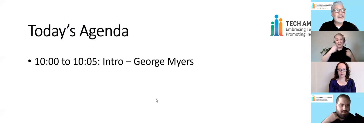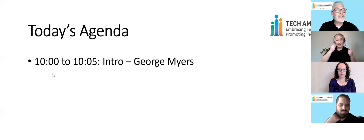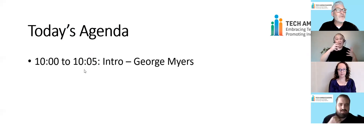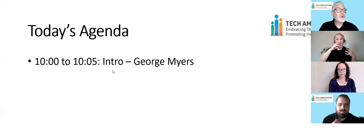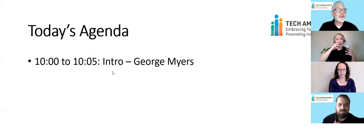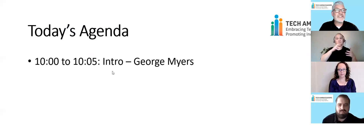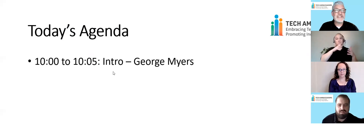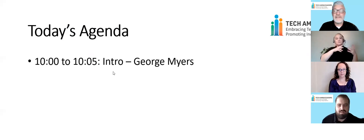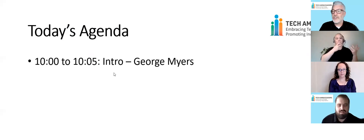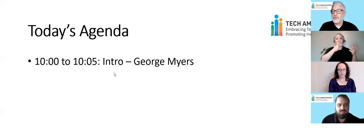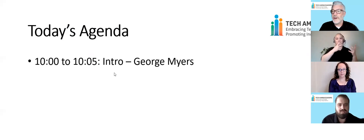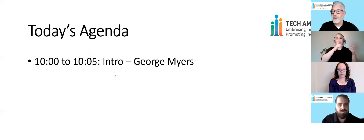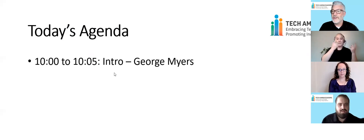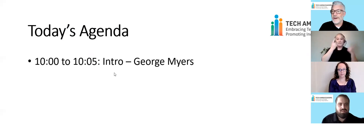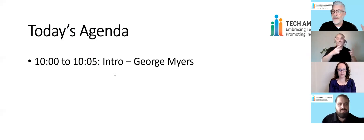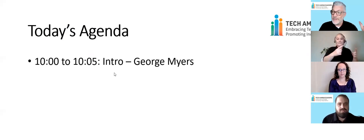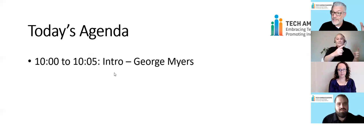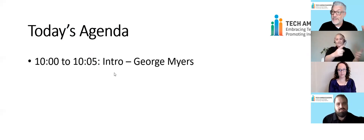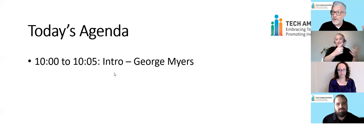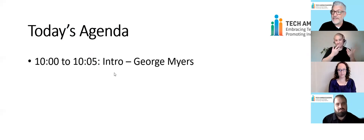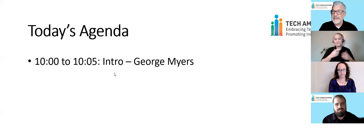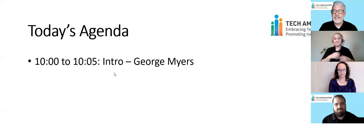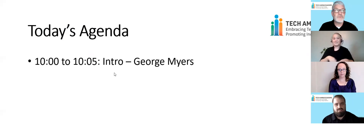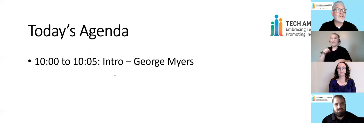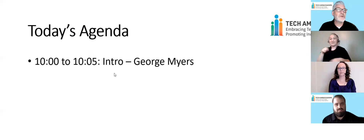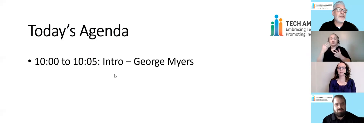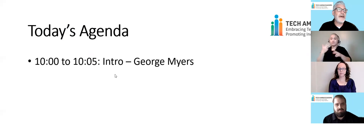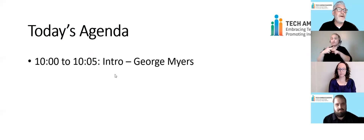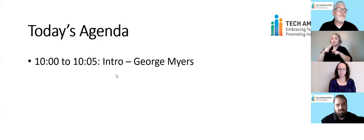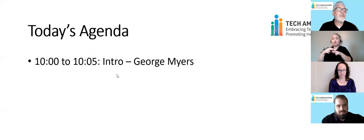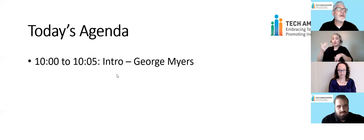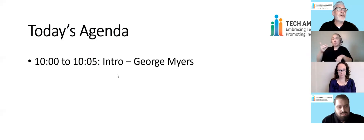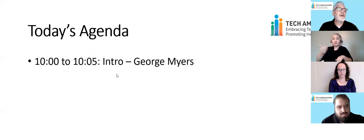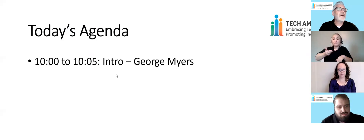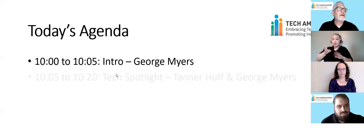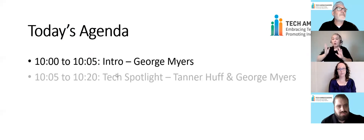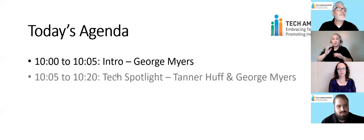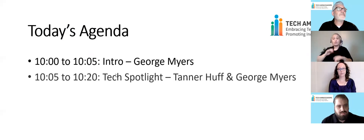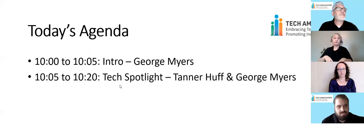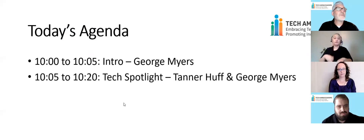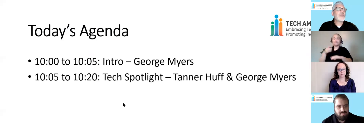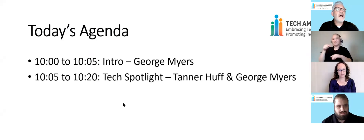So here we're going to just have a short intro, which is this presentation we're doing now.